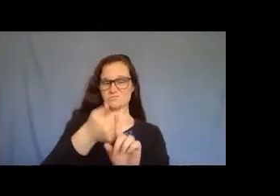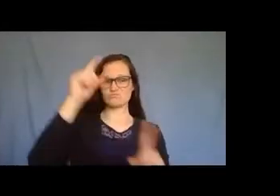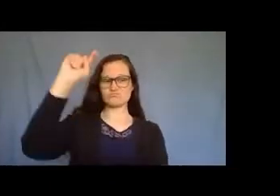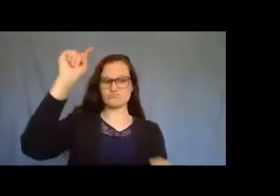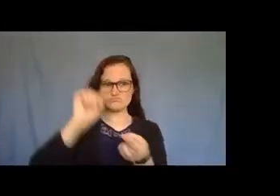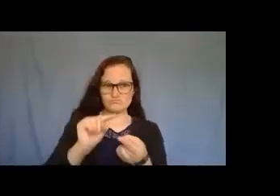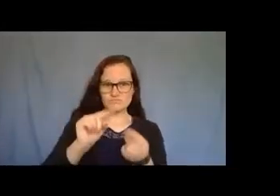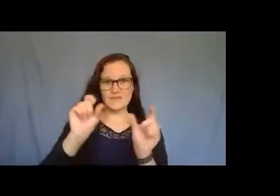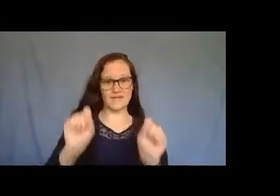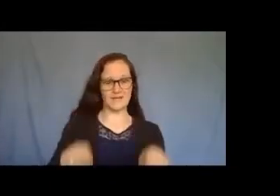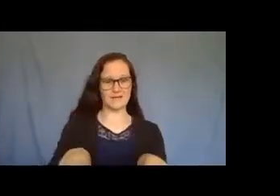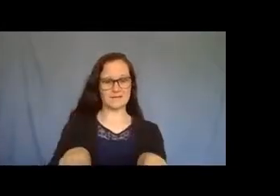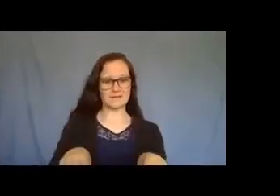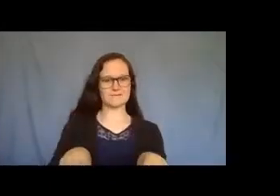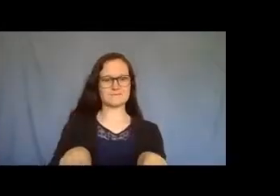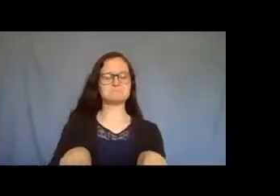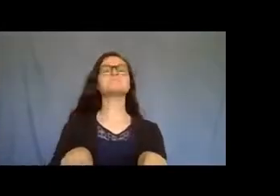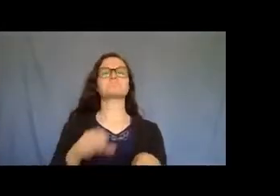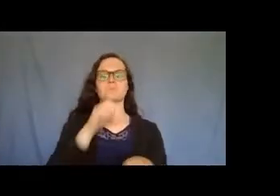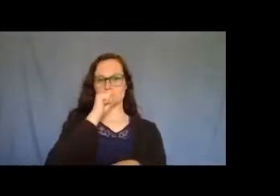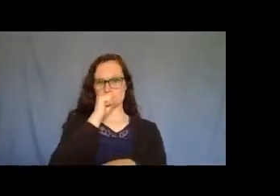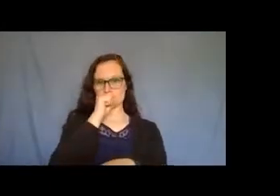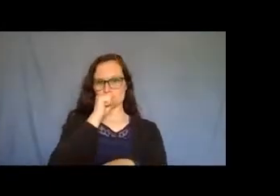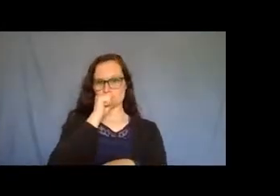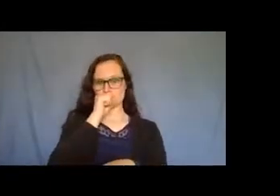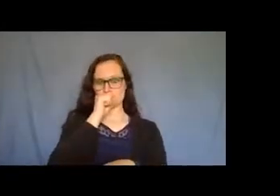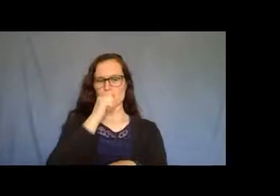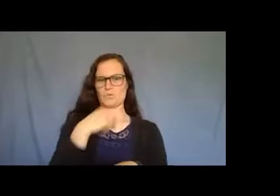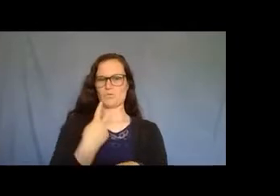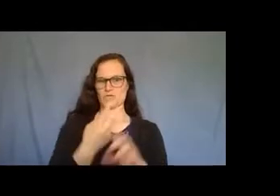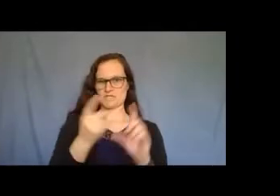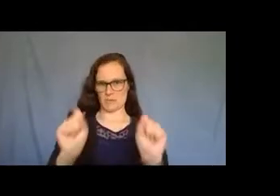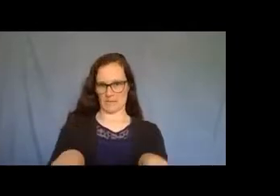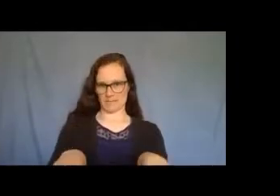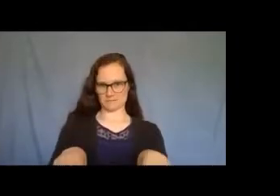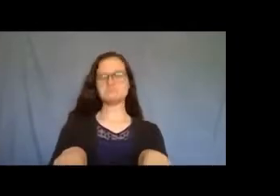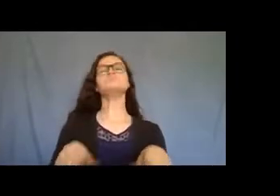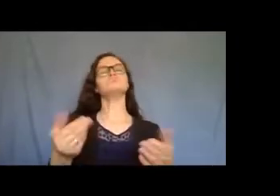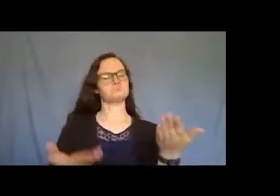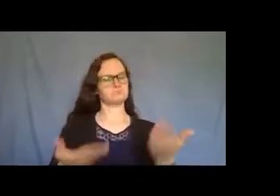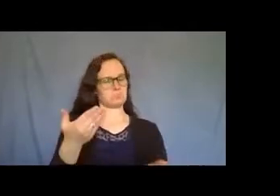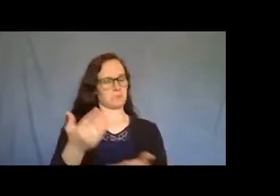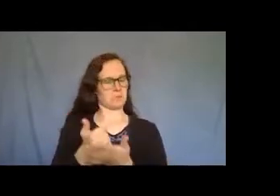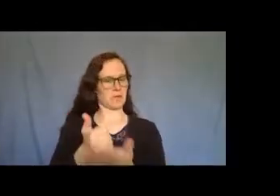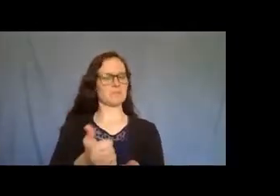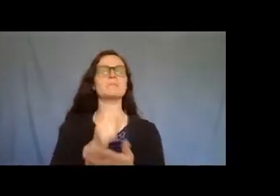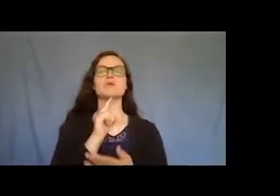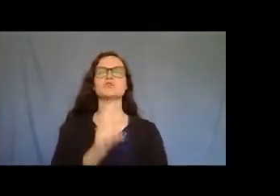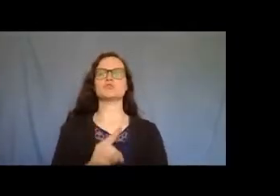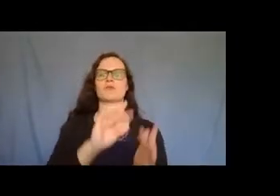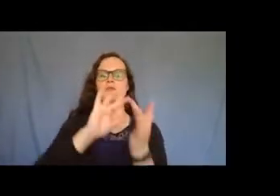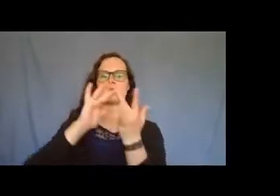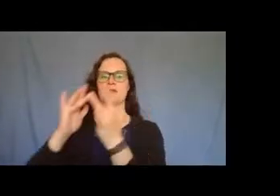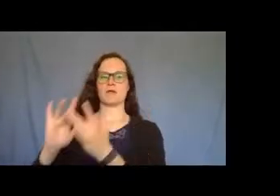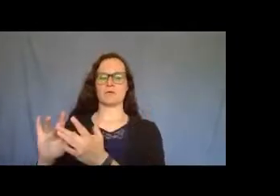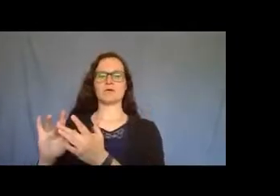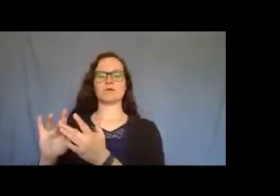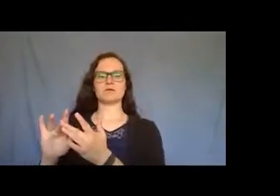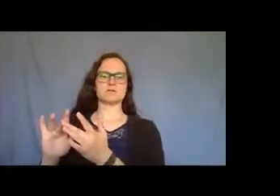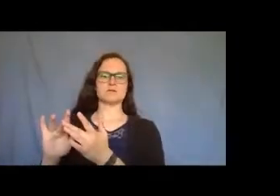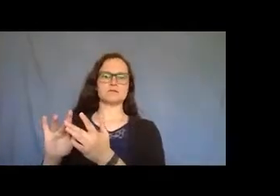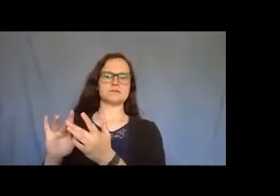although many of you are already muted, and ensure that you're using a network that isn't being used by a lot of other